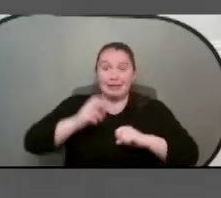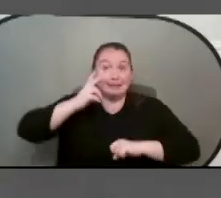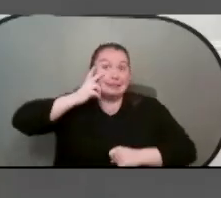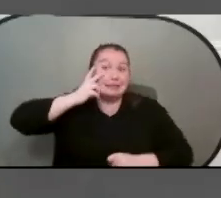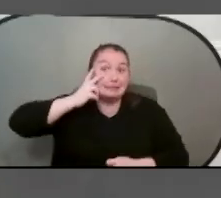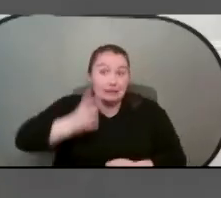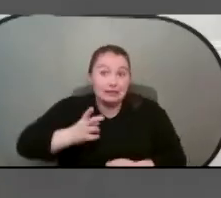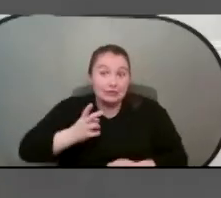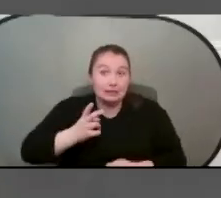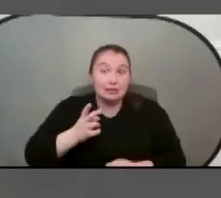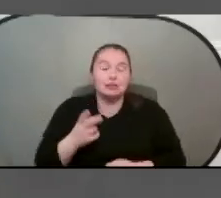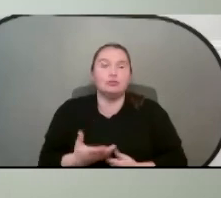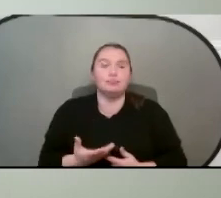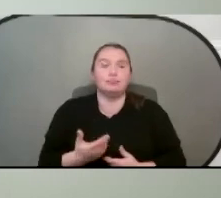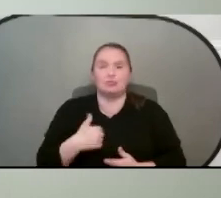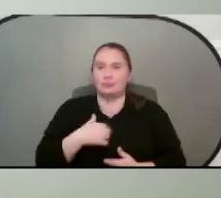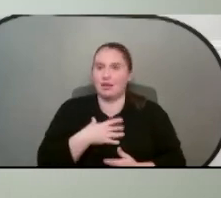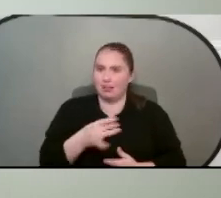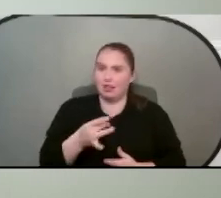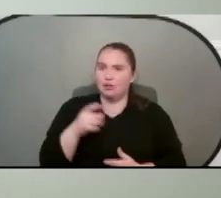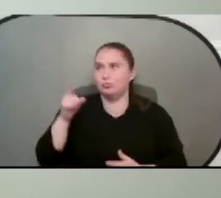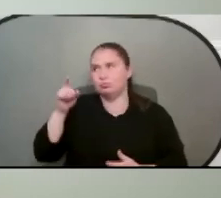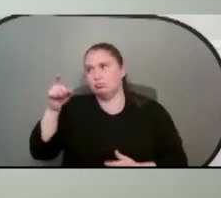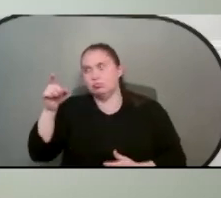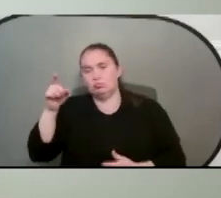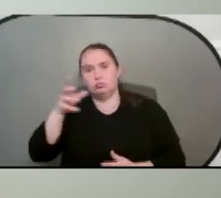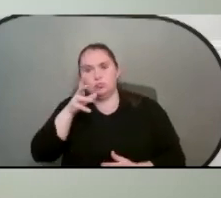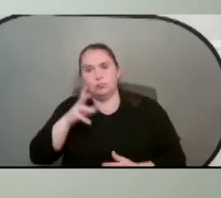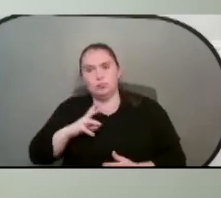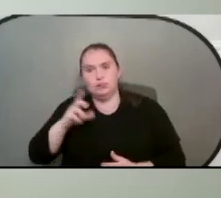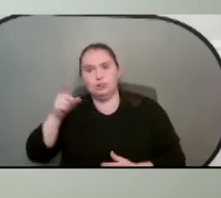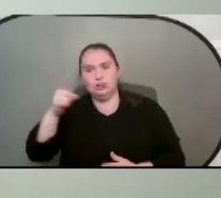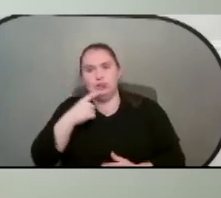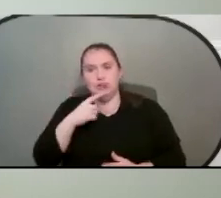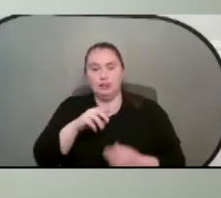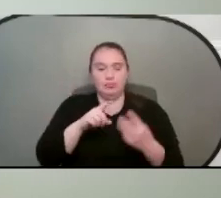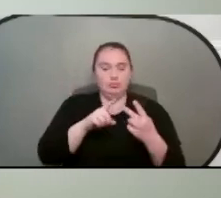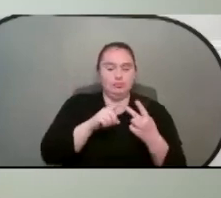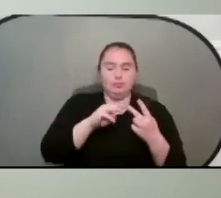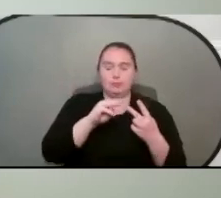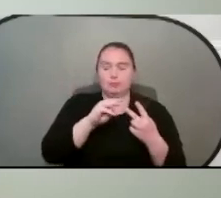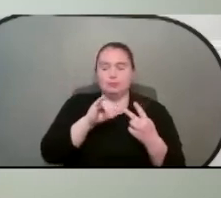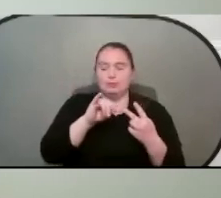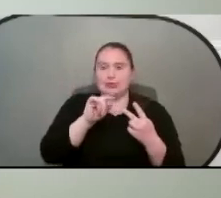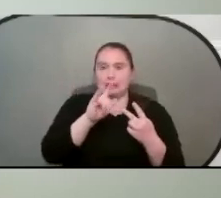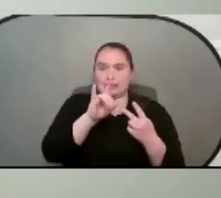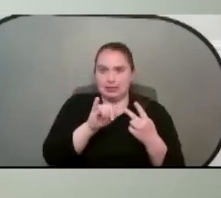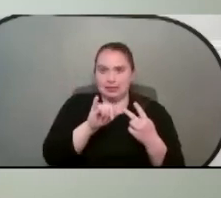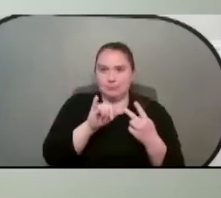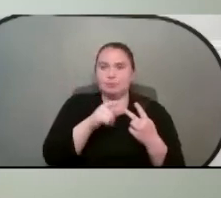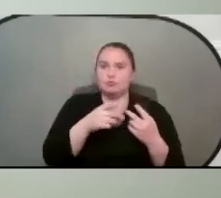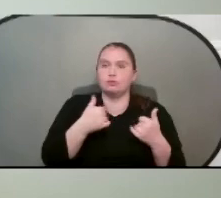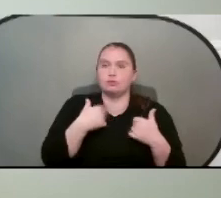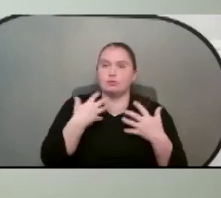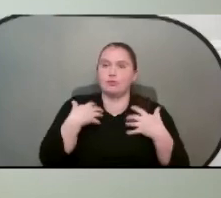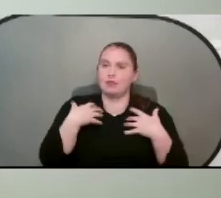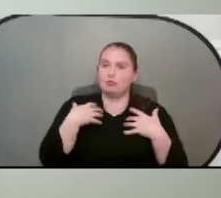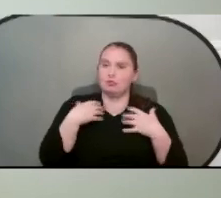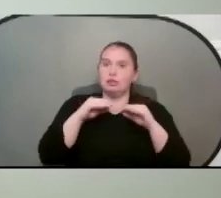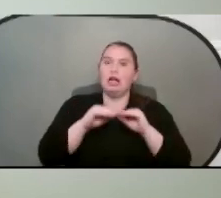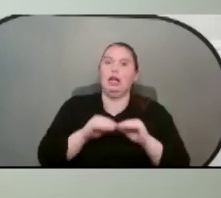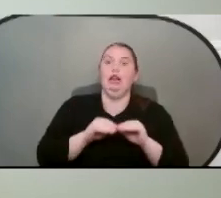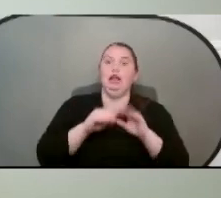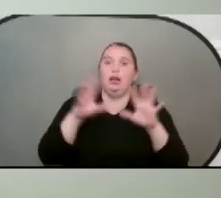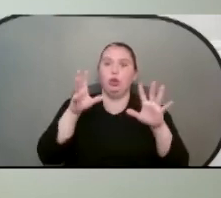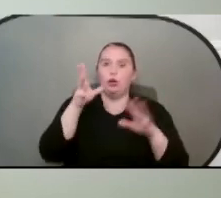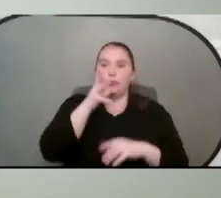I think Jose's right. I like what Ilda said. Misty has a clearly a strong parent perspective. I